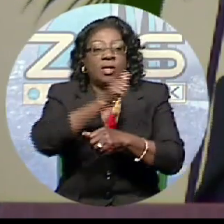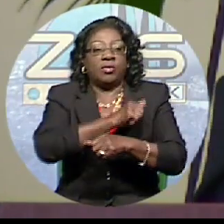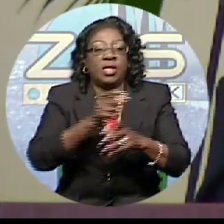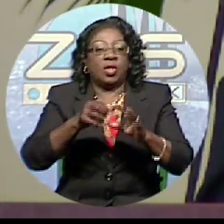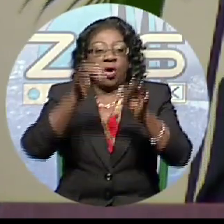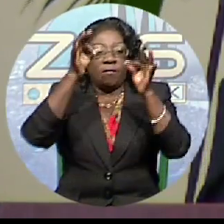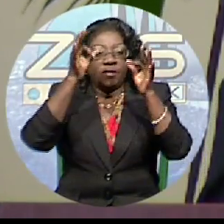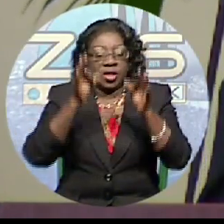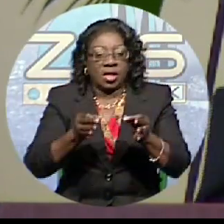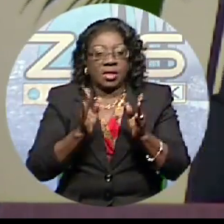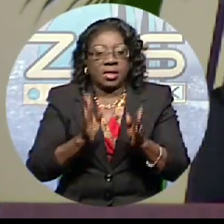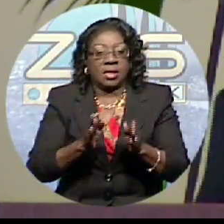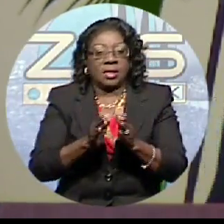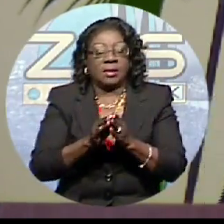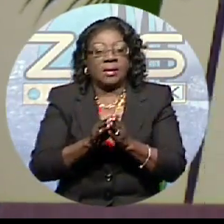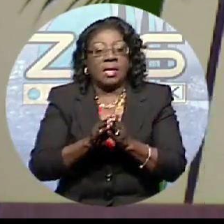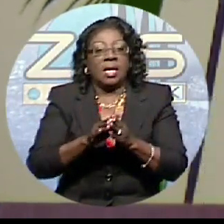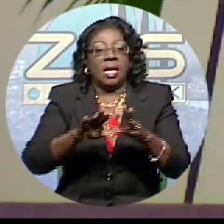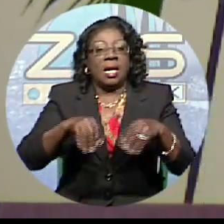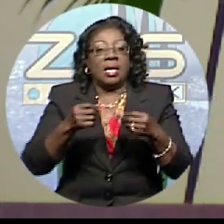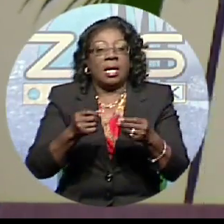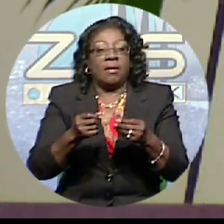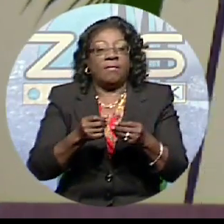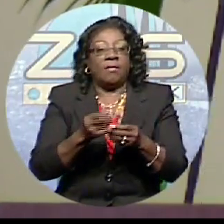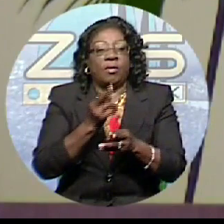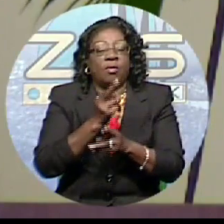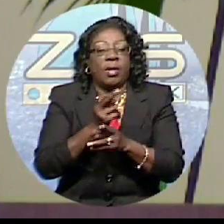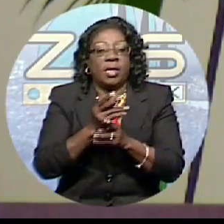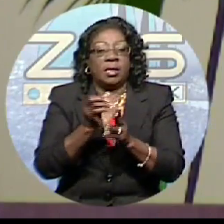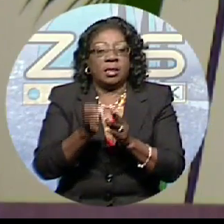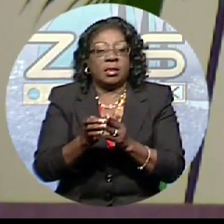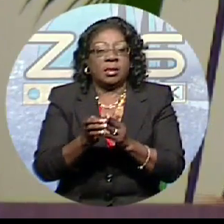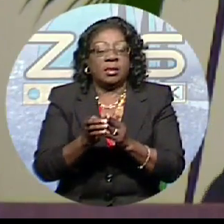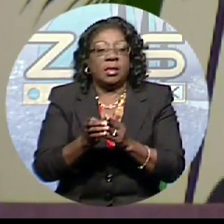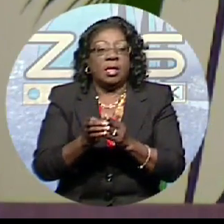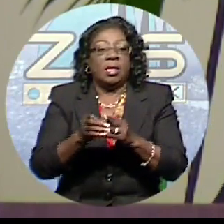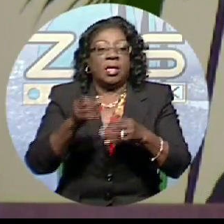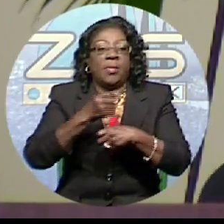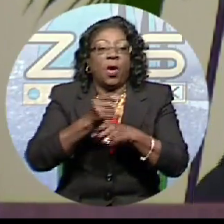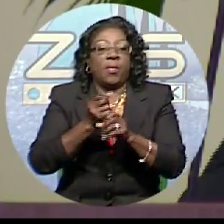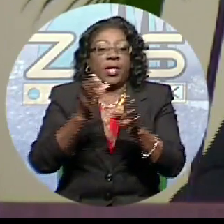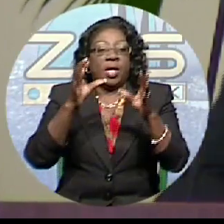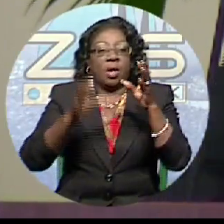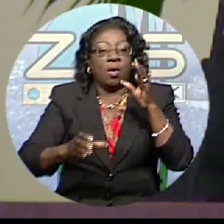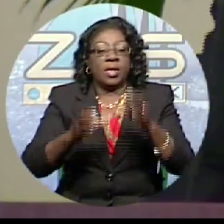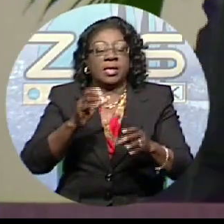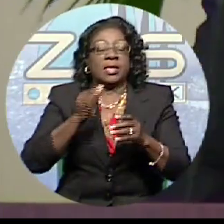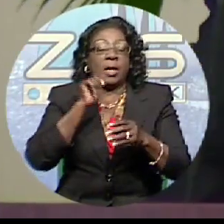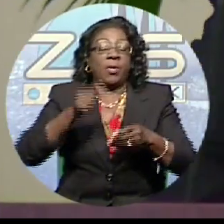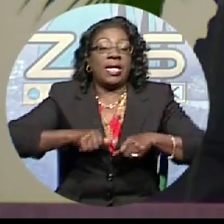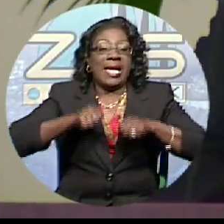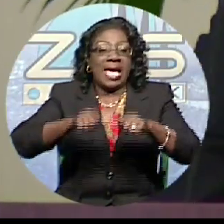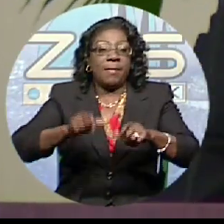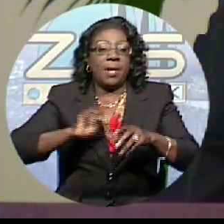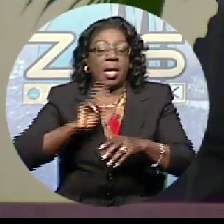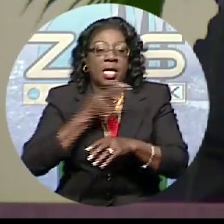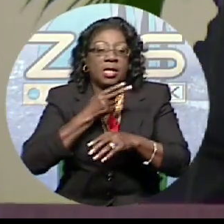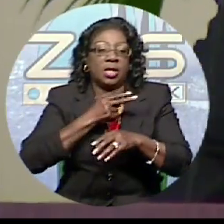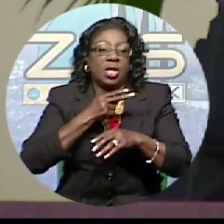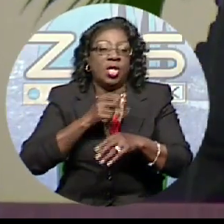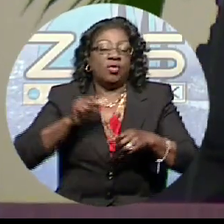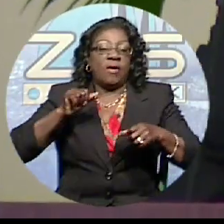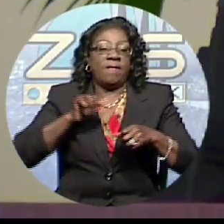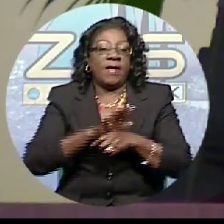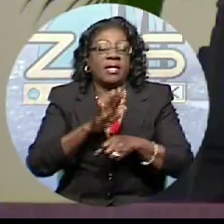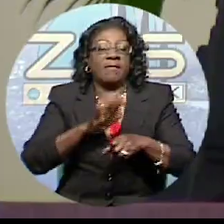justice. I expect there to be operating courts that will enable us to effectively